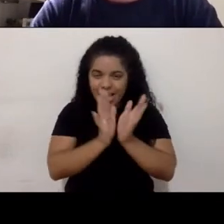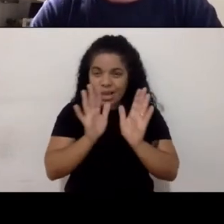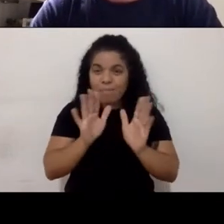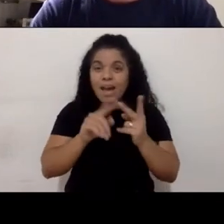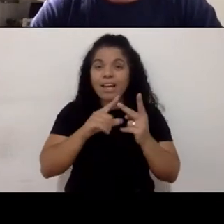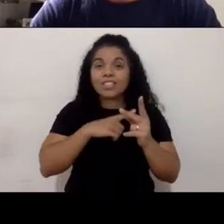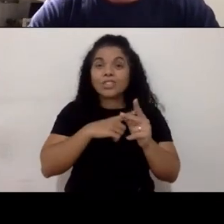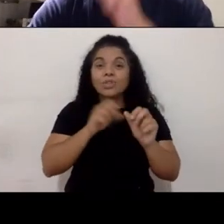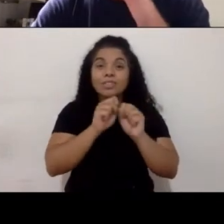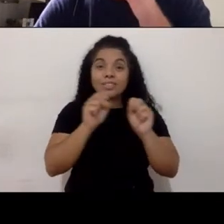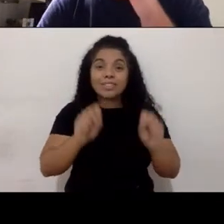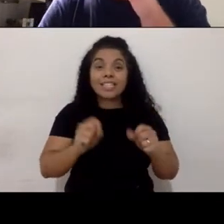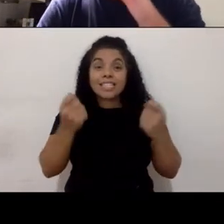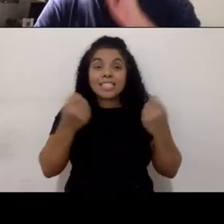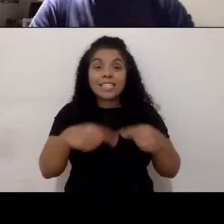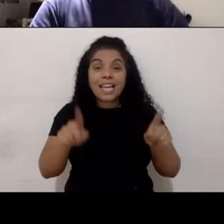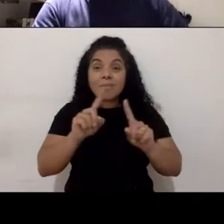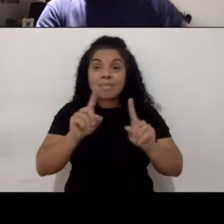in the system.